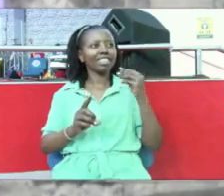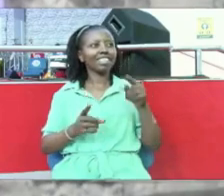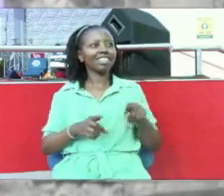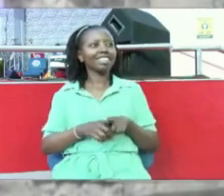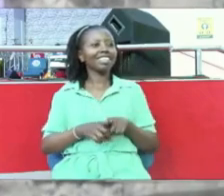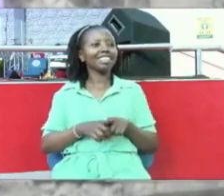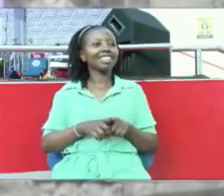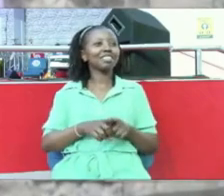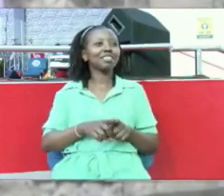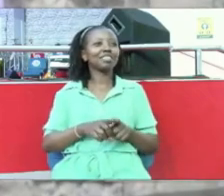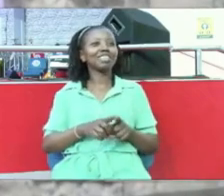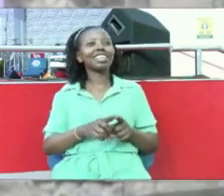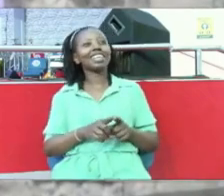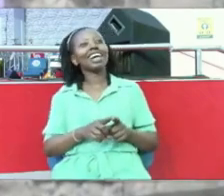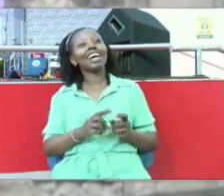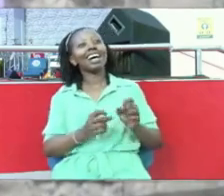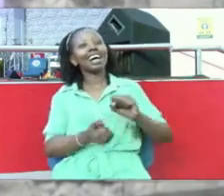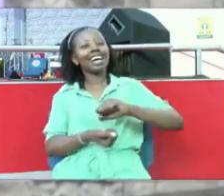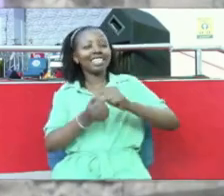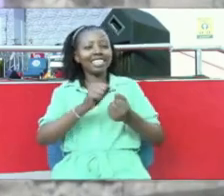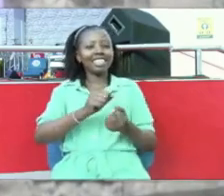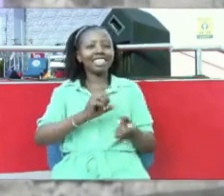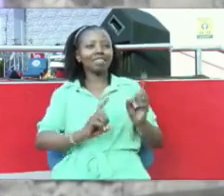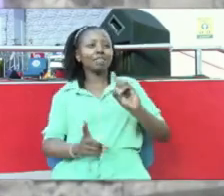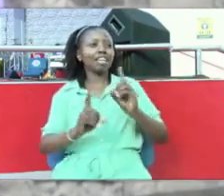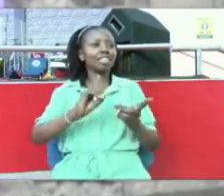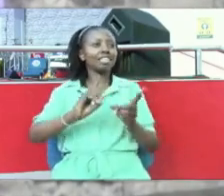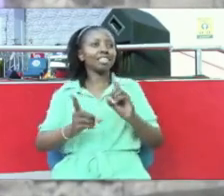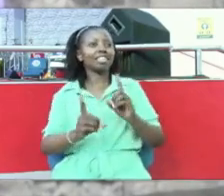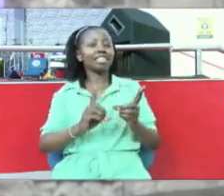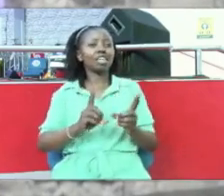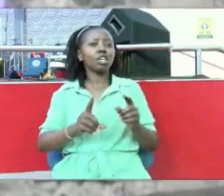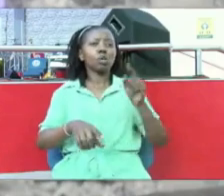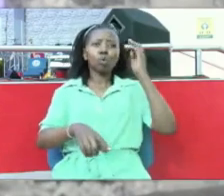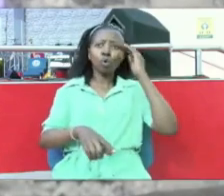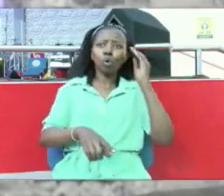Tutaweza kufanya dance na kucheza. And you know, dancing and twisting is